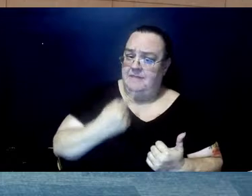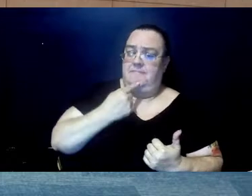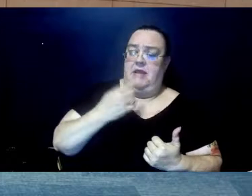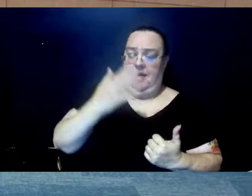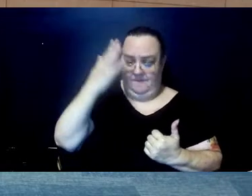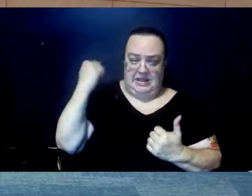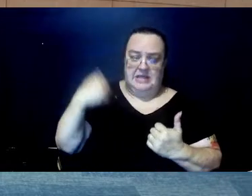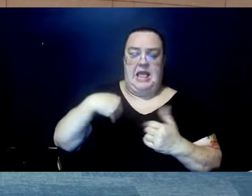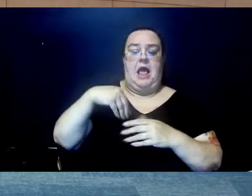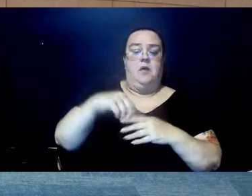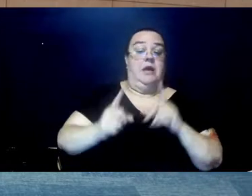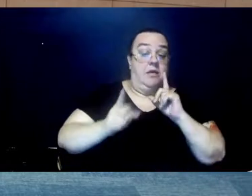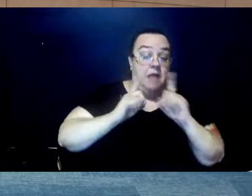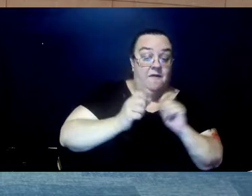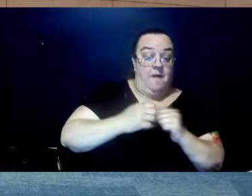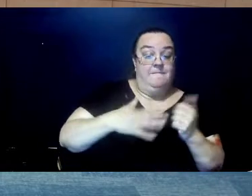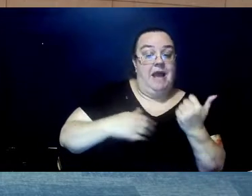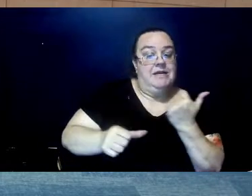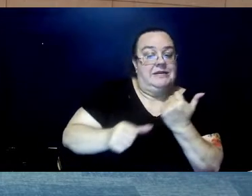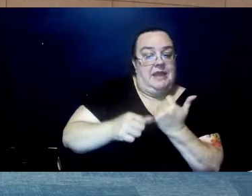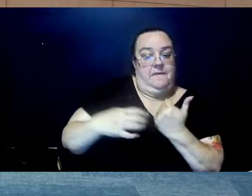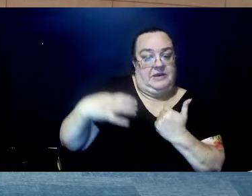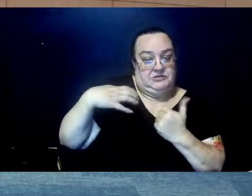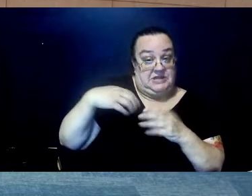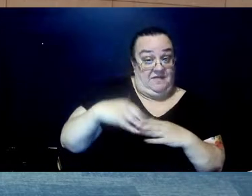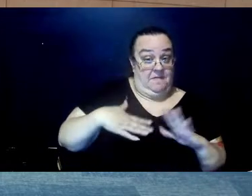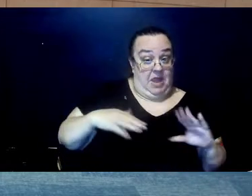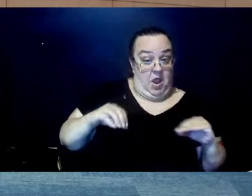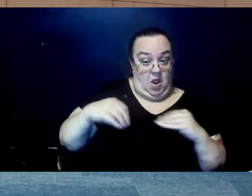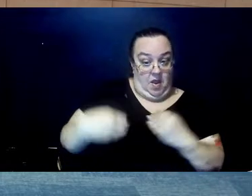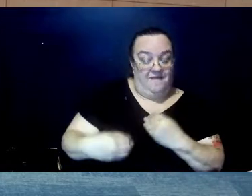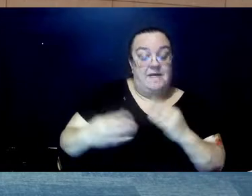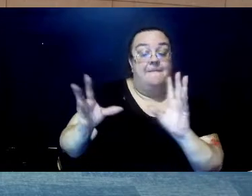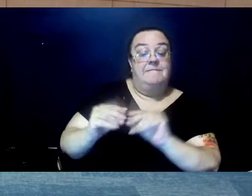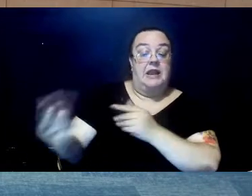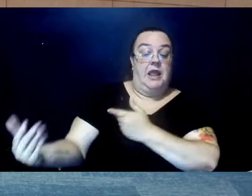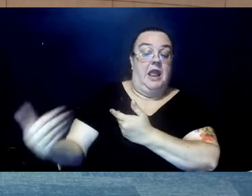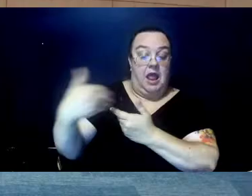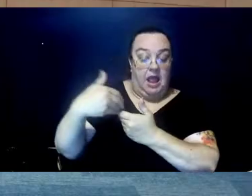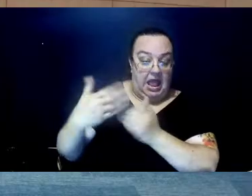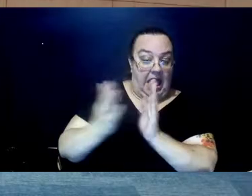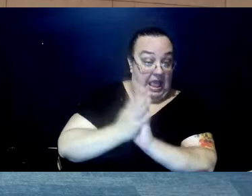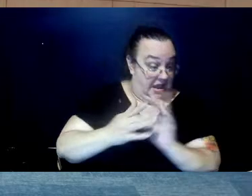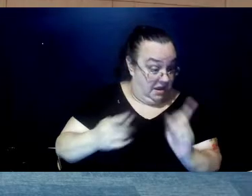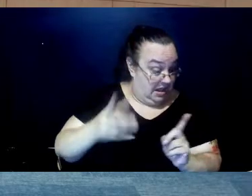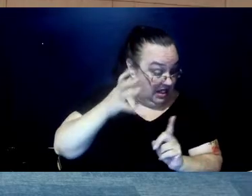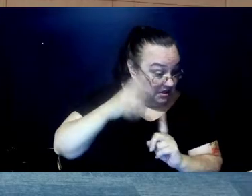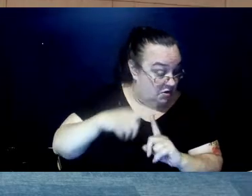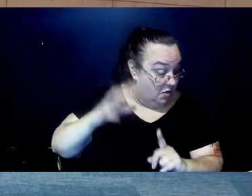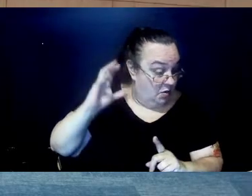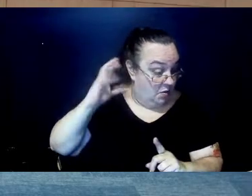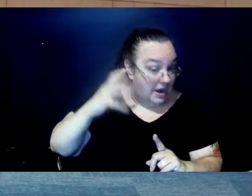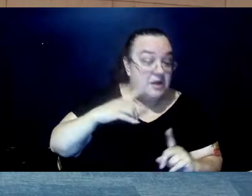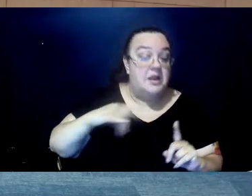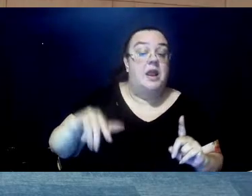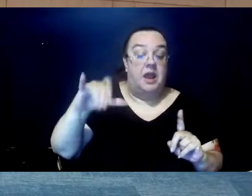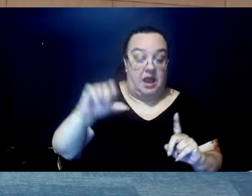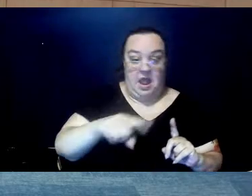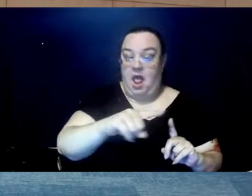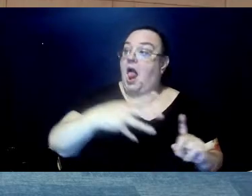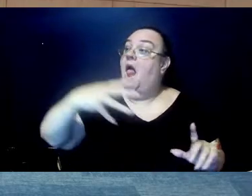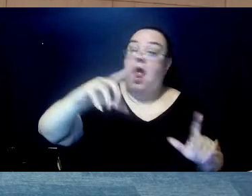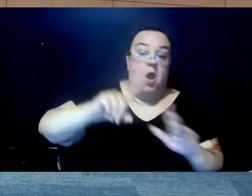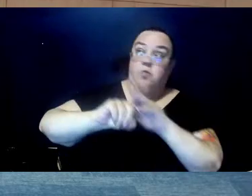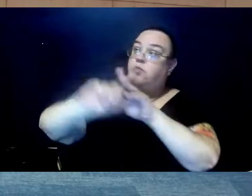office when the meeting was interrupted, and she was asked if she was listening to the radio. She said yes, and then she ran out of the station and left me sitting there